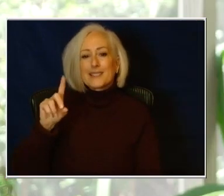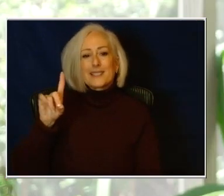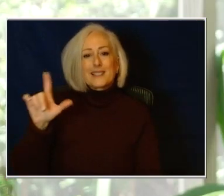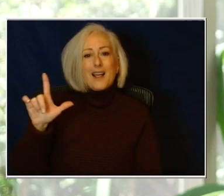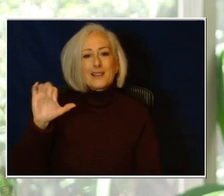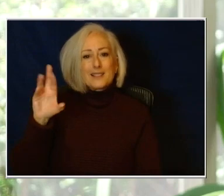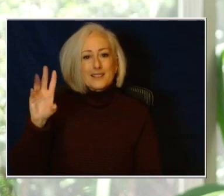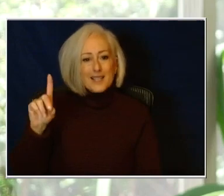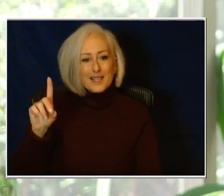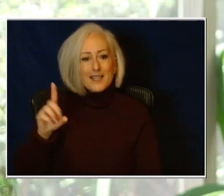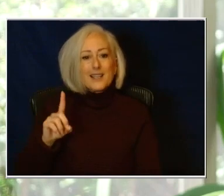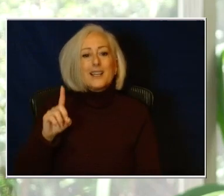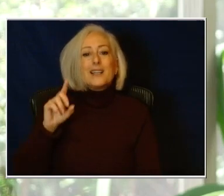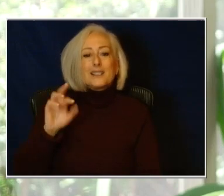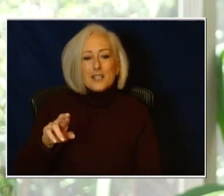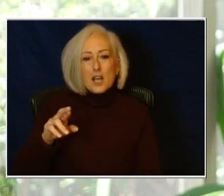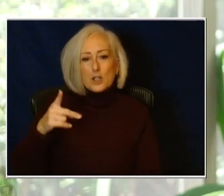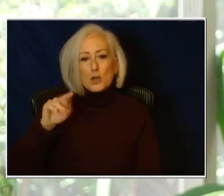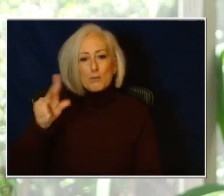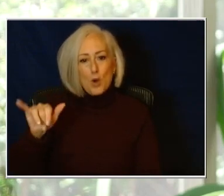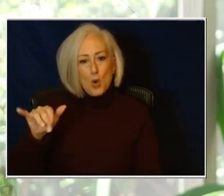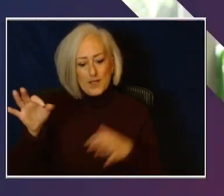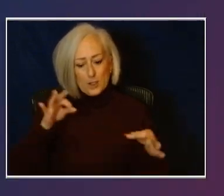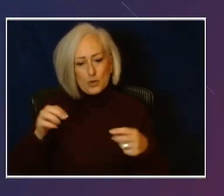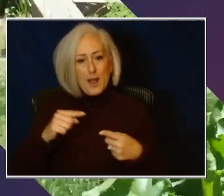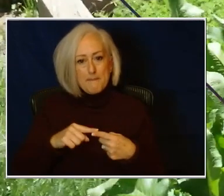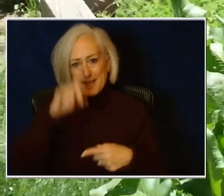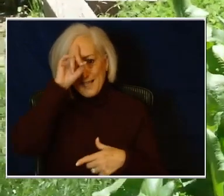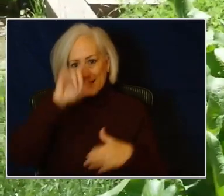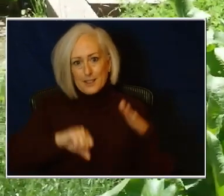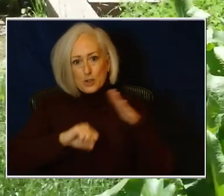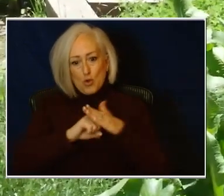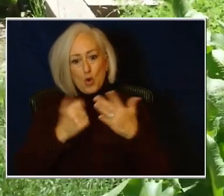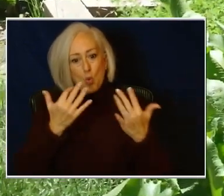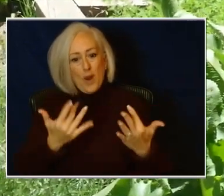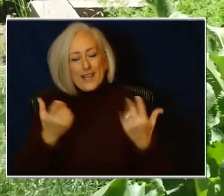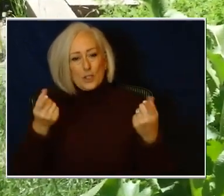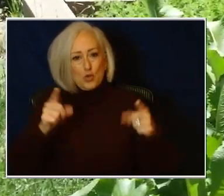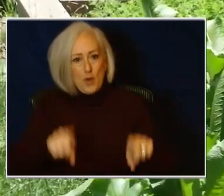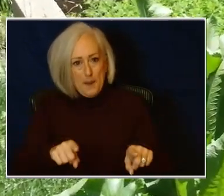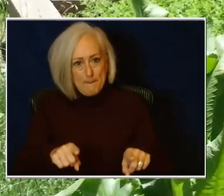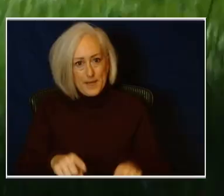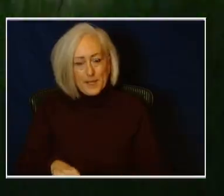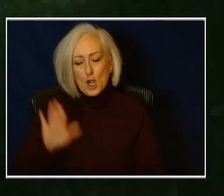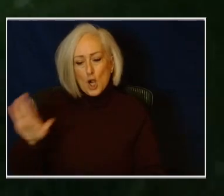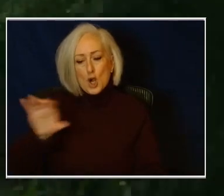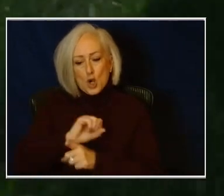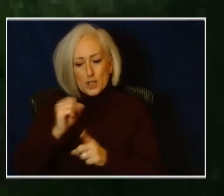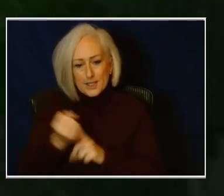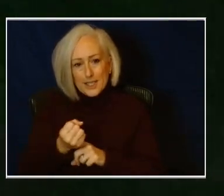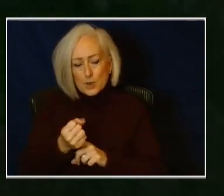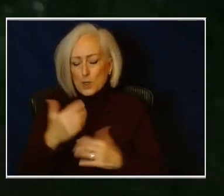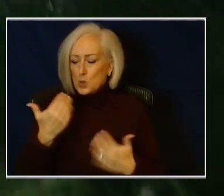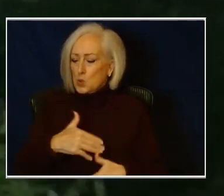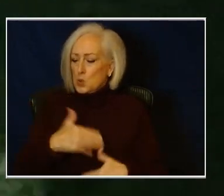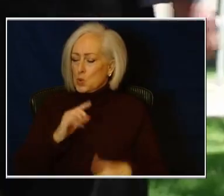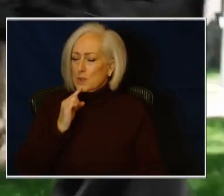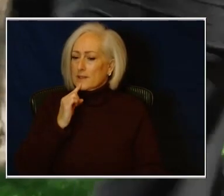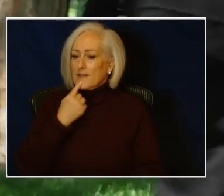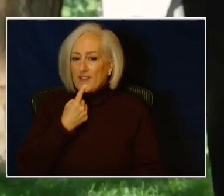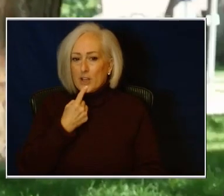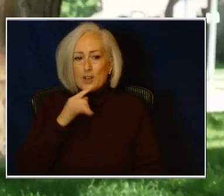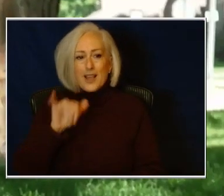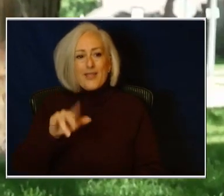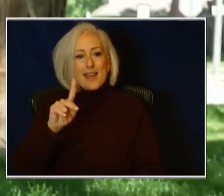Dr. Poli early on described me as a stroke waiting to happen. When her situation looked dire, what this Kansas City woman did and how